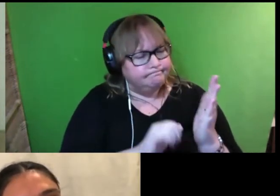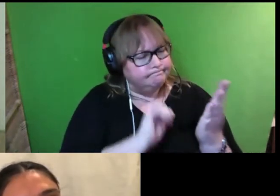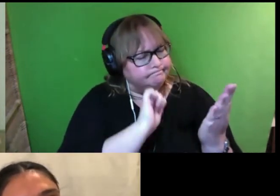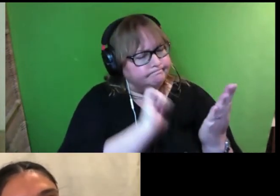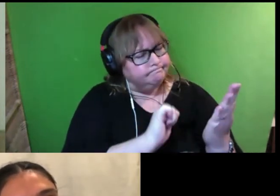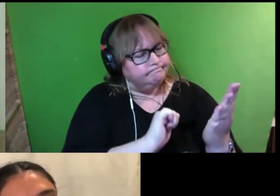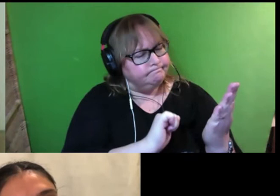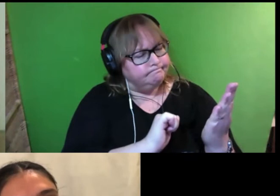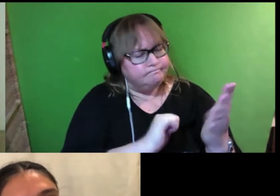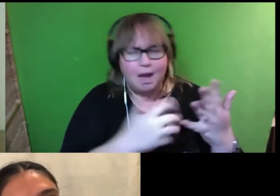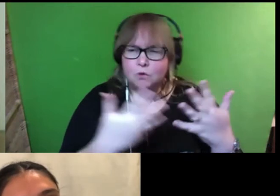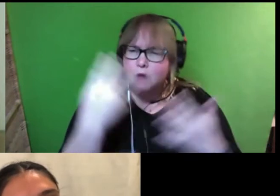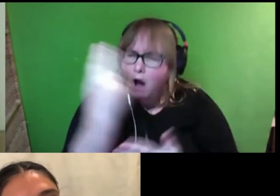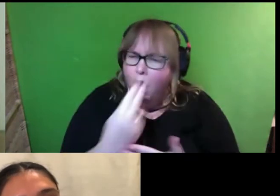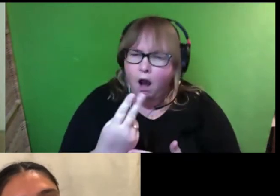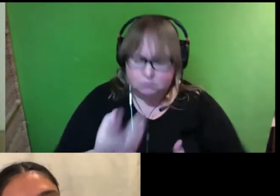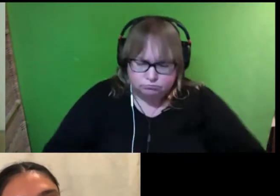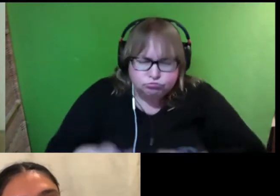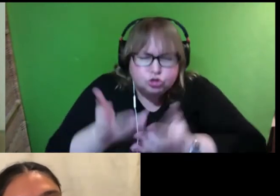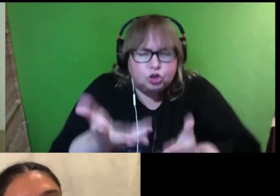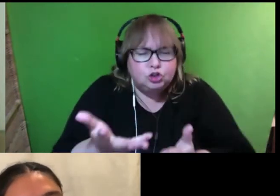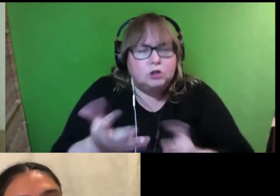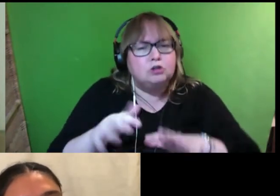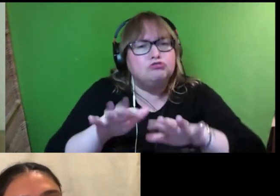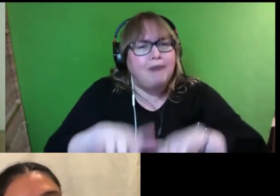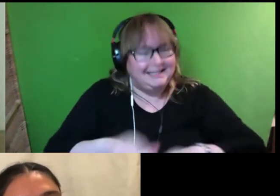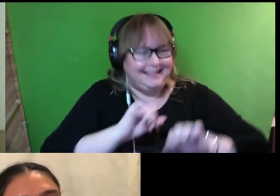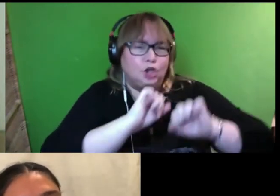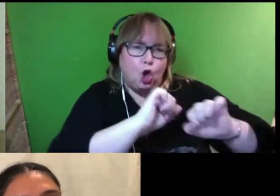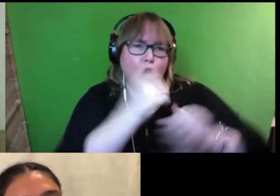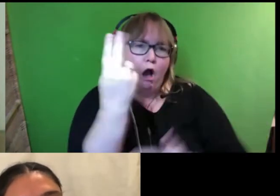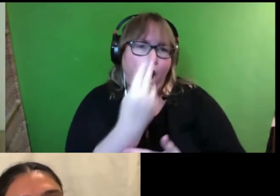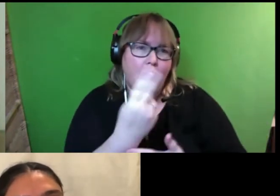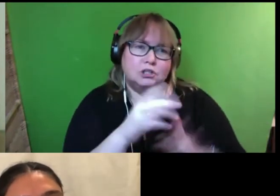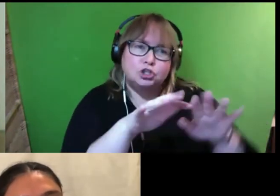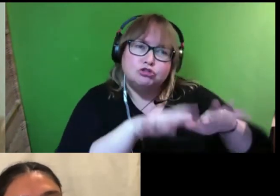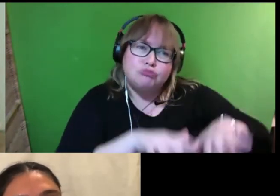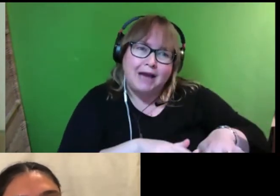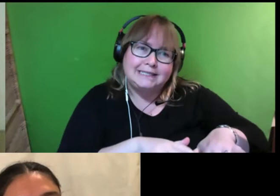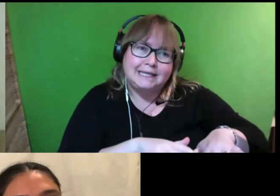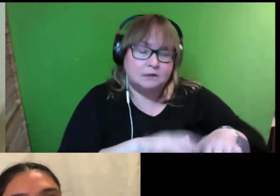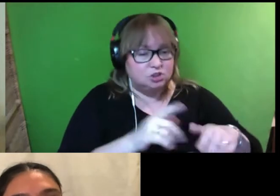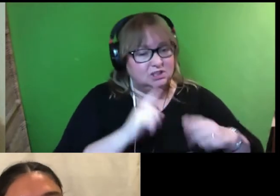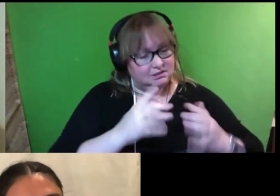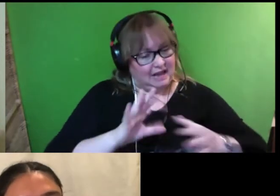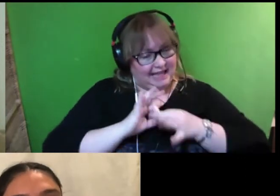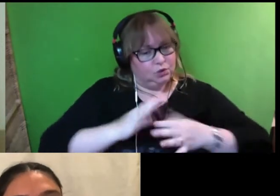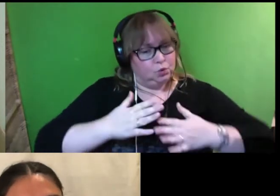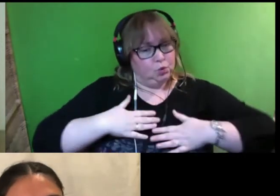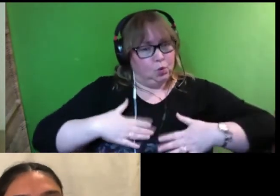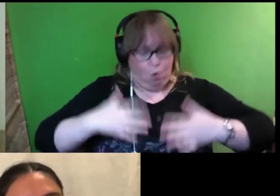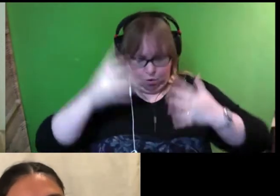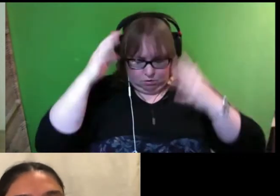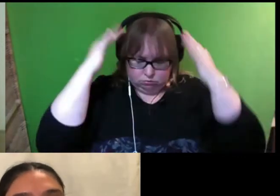like art production and writing, I think writing was her main medium, as this gesture of the body. She said that writing is a gesture of